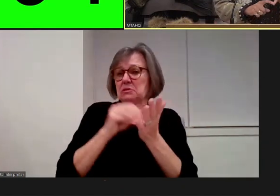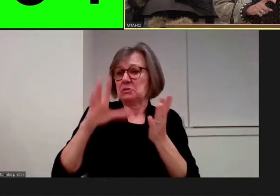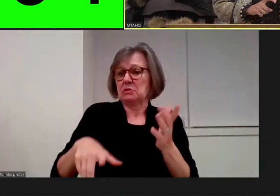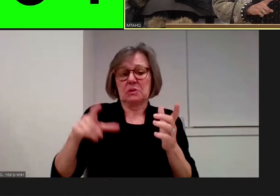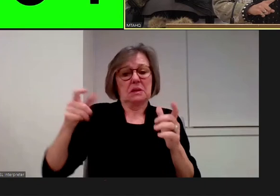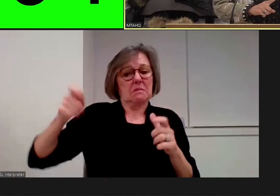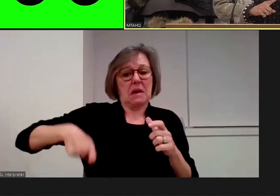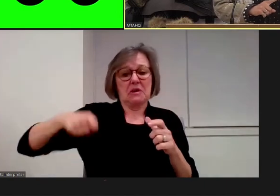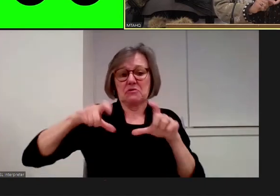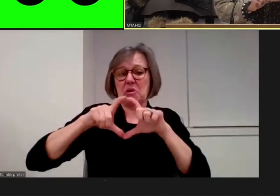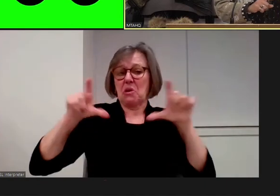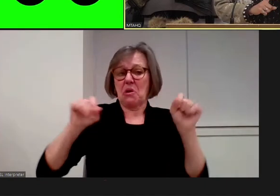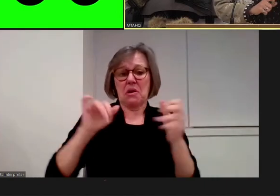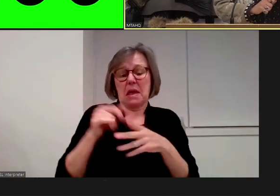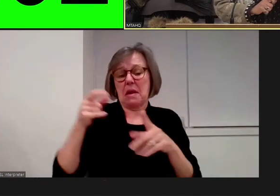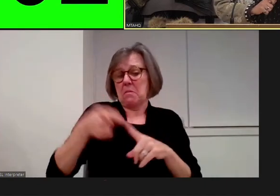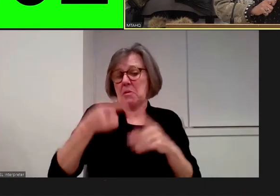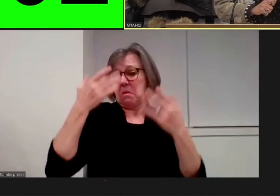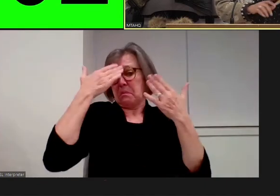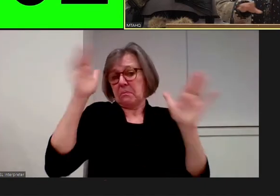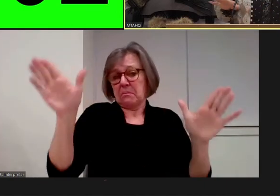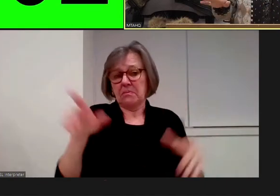point.